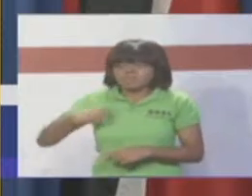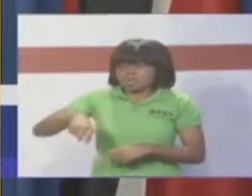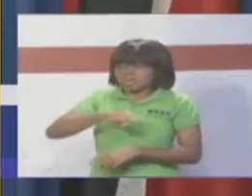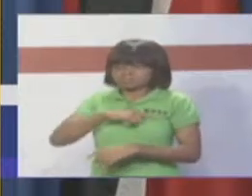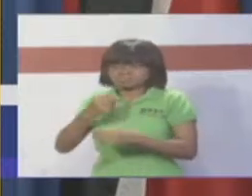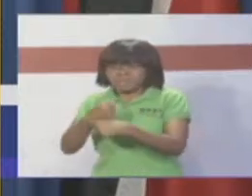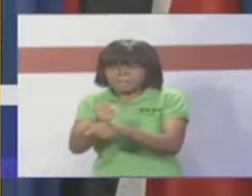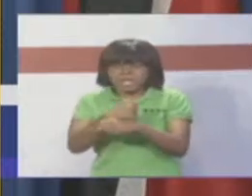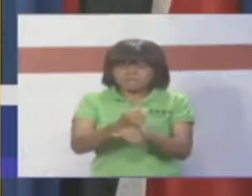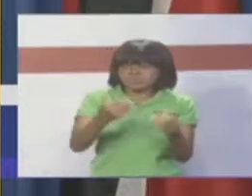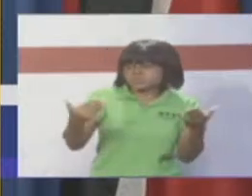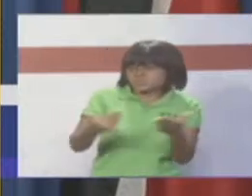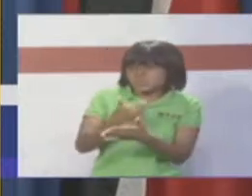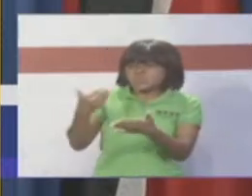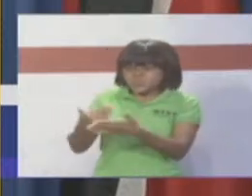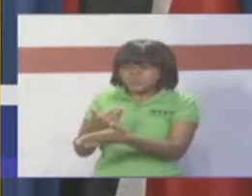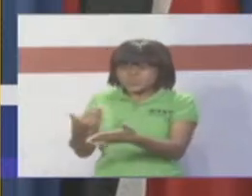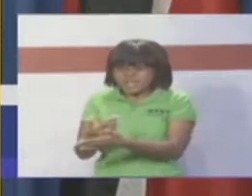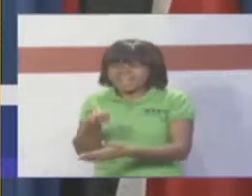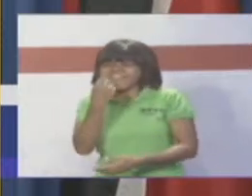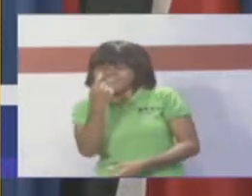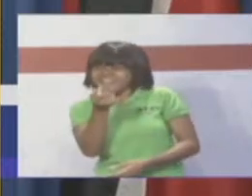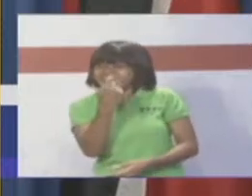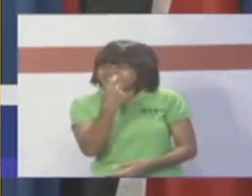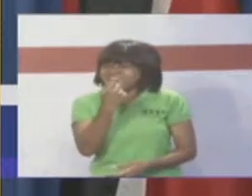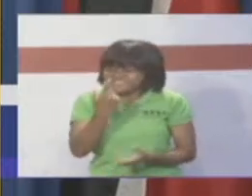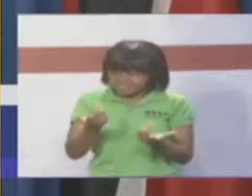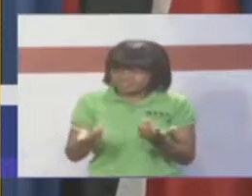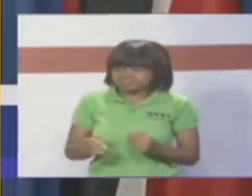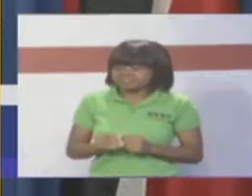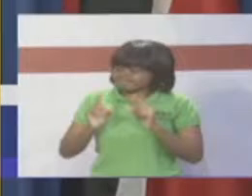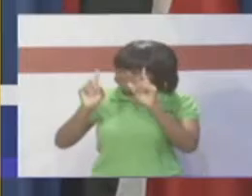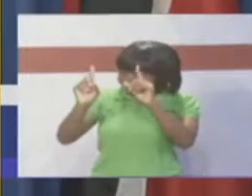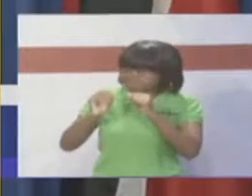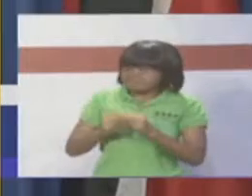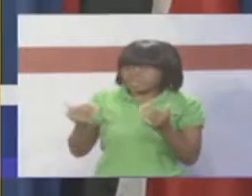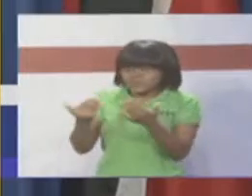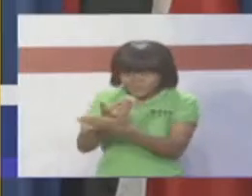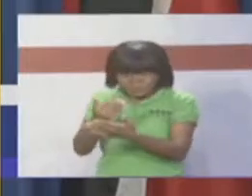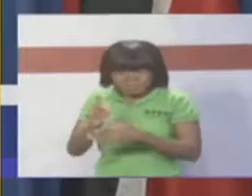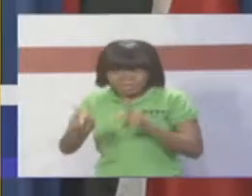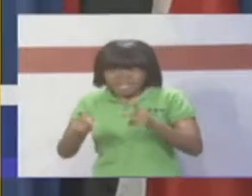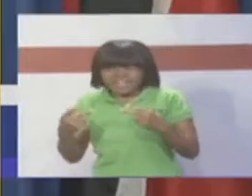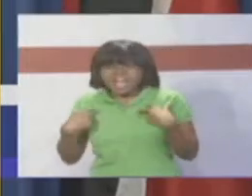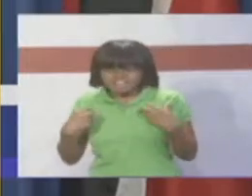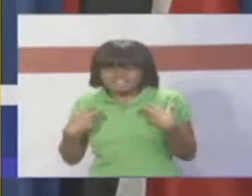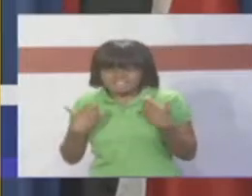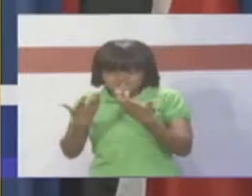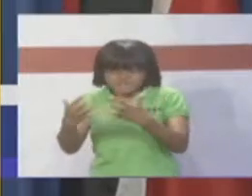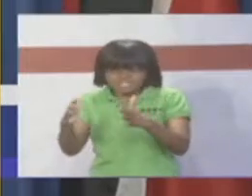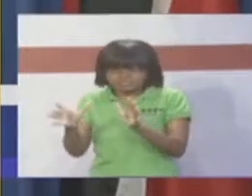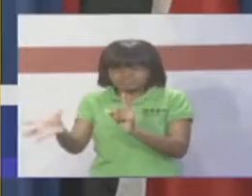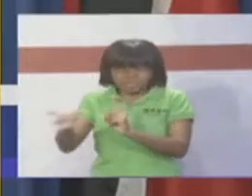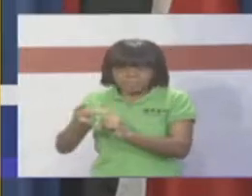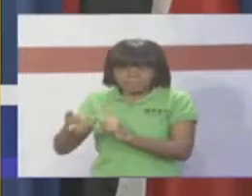the condition of persons who are infected with COVID.